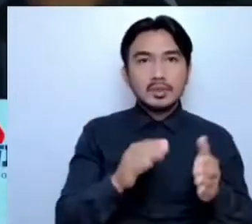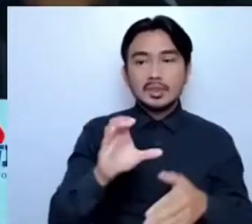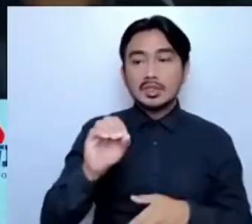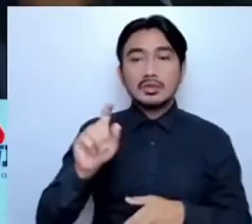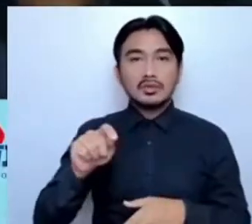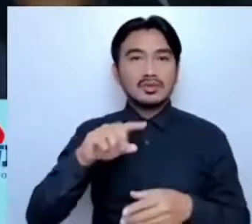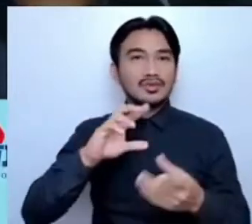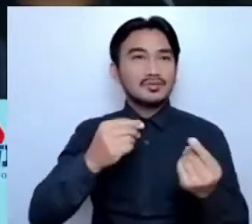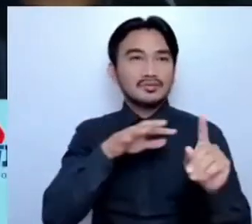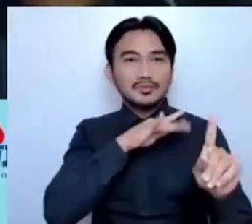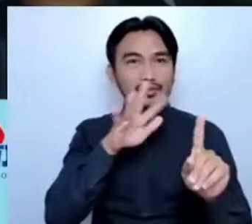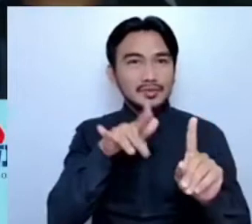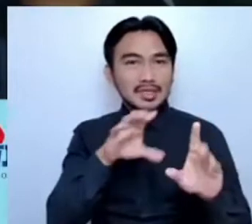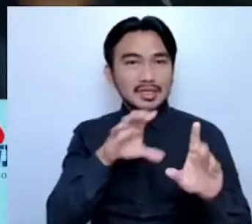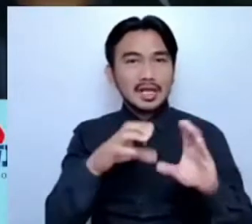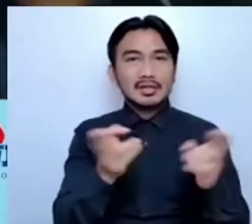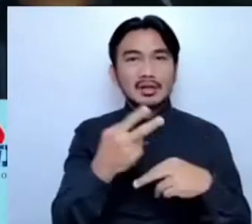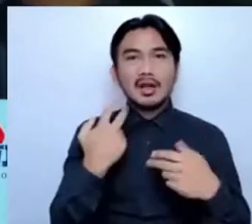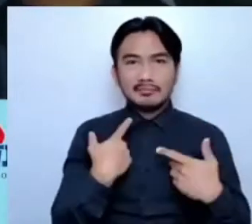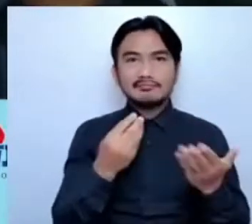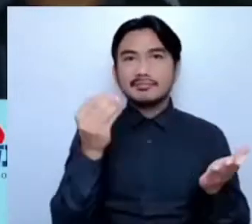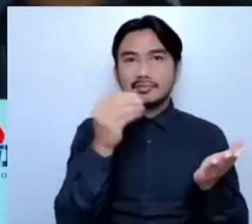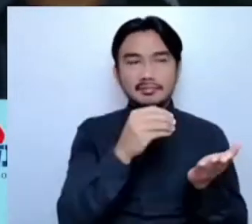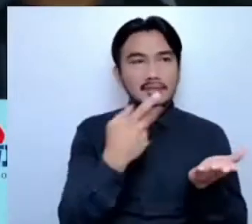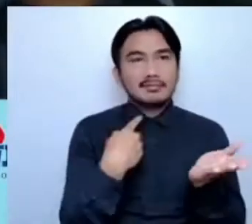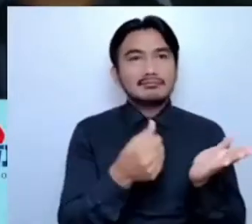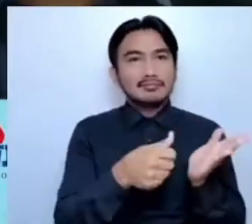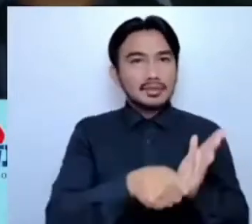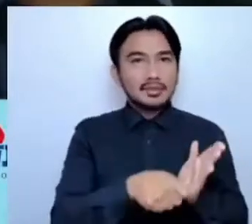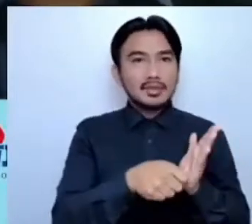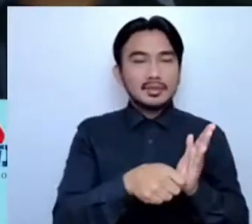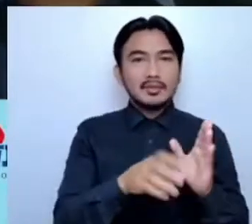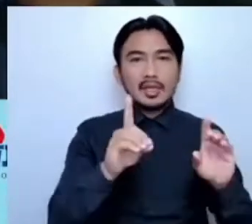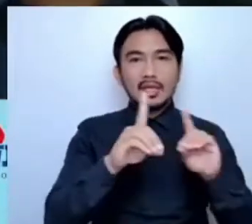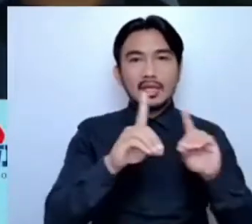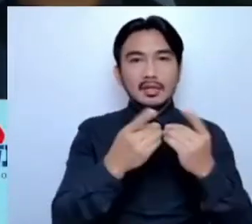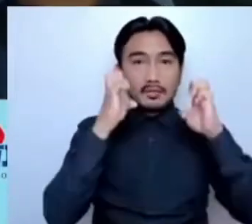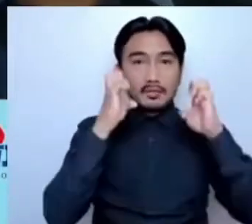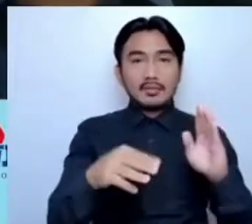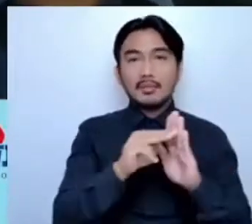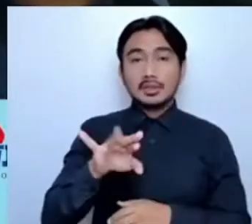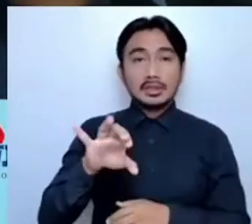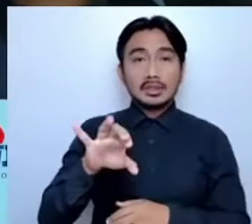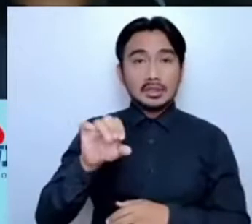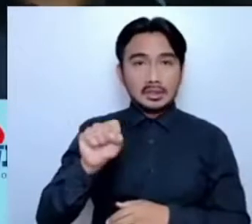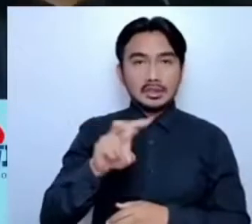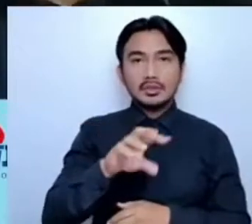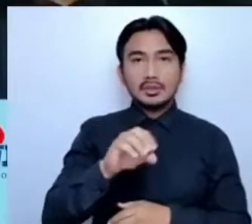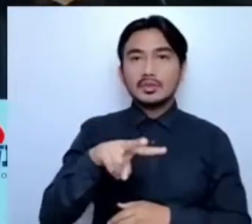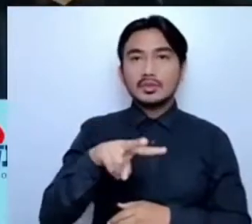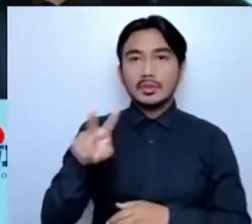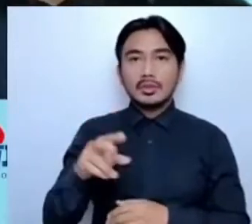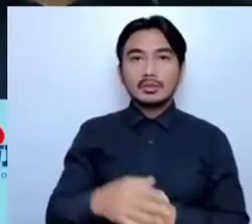as stipulated in the DepEd Memorandum 4 series of 2022. Are you